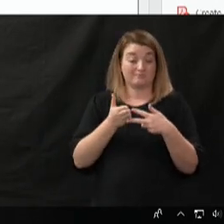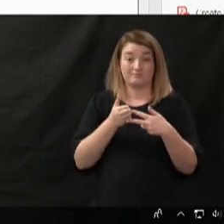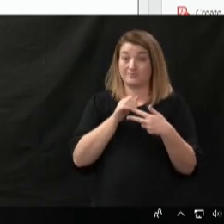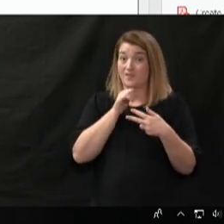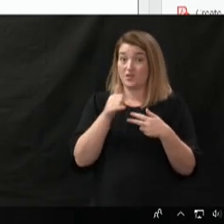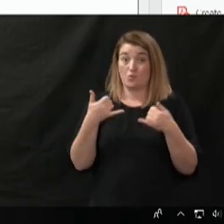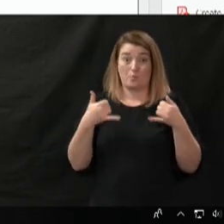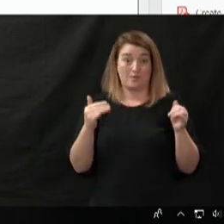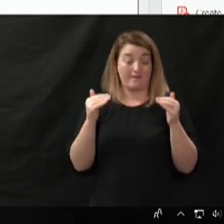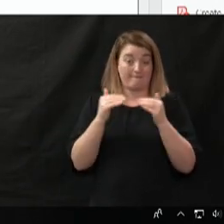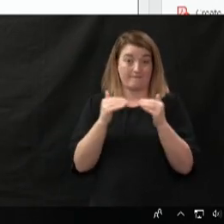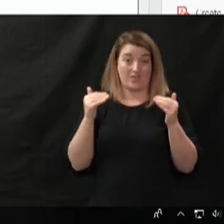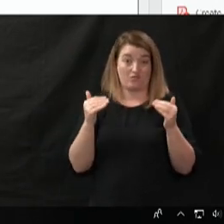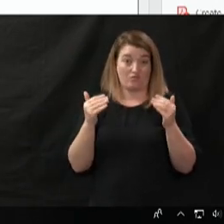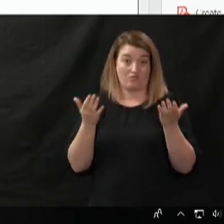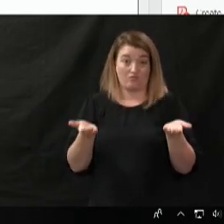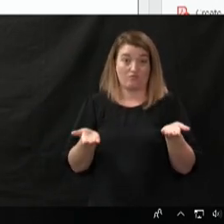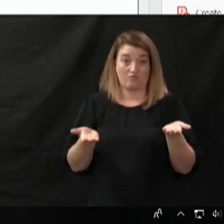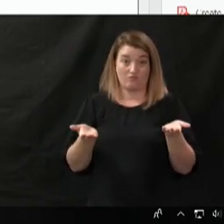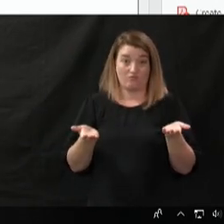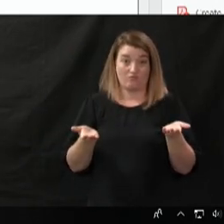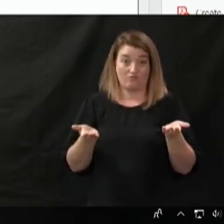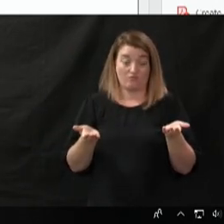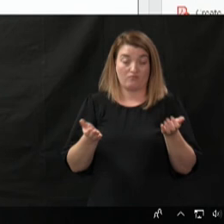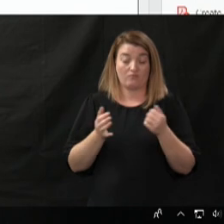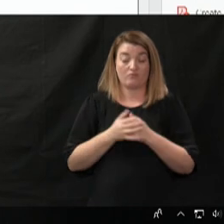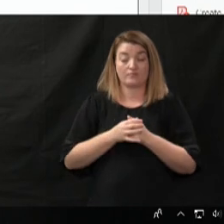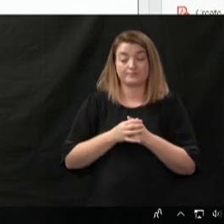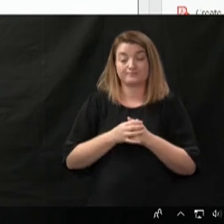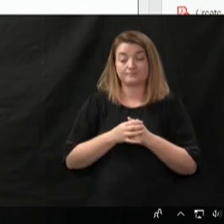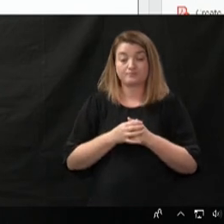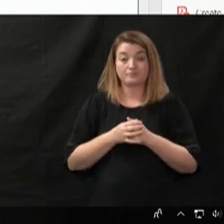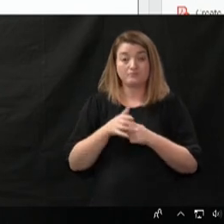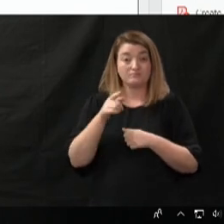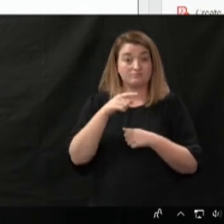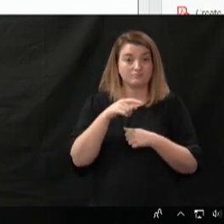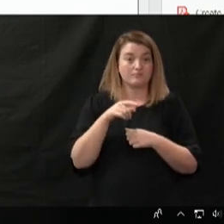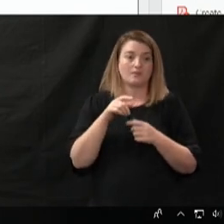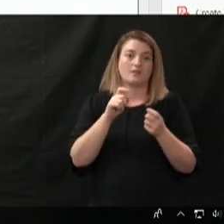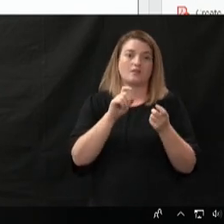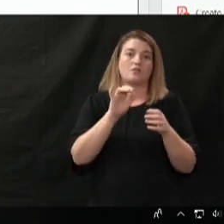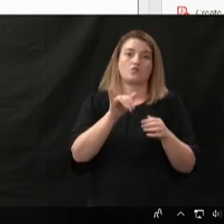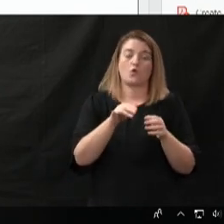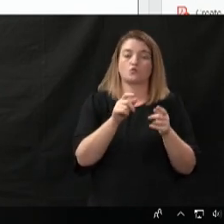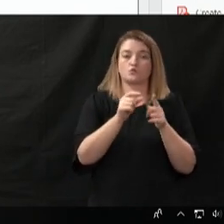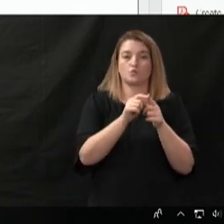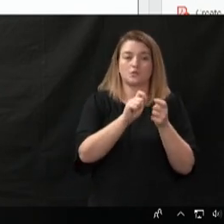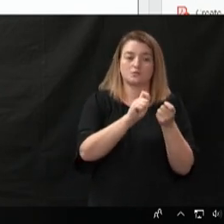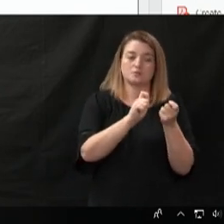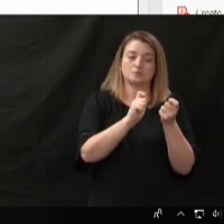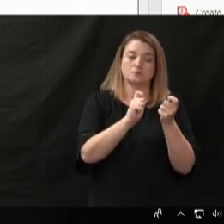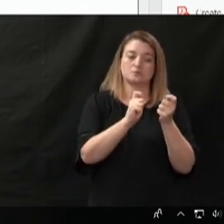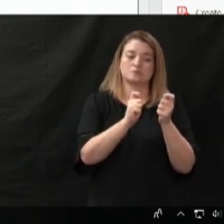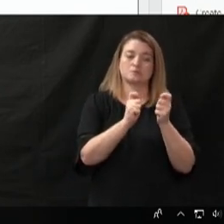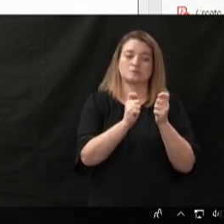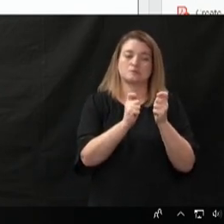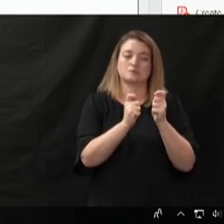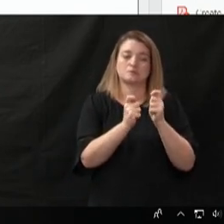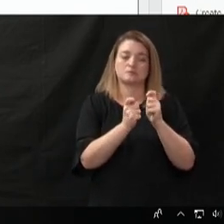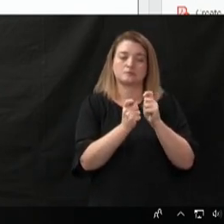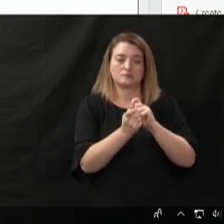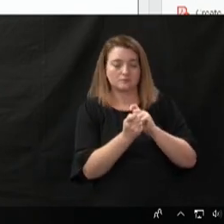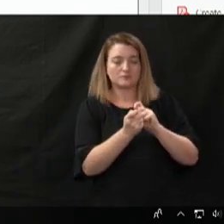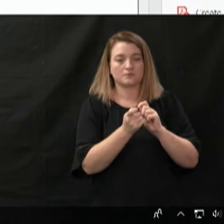that's the one reason that you know. They've just changed over time. They are put together in a certain